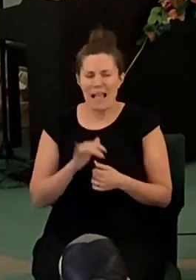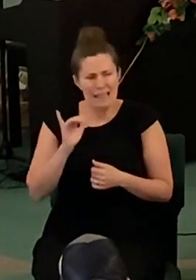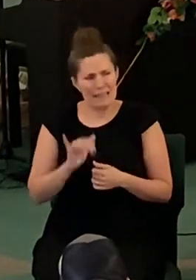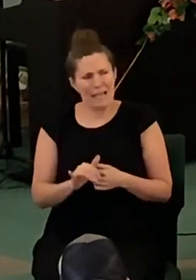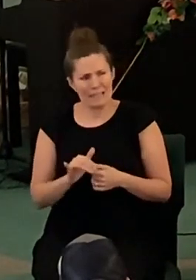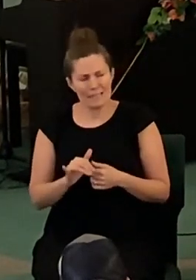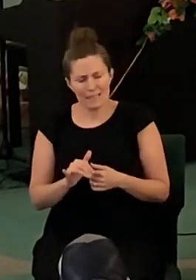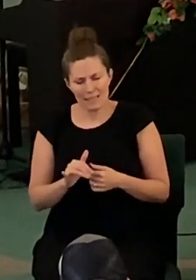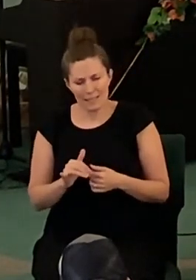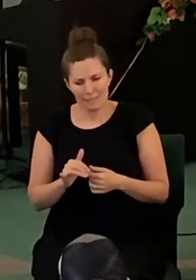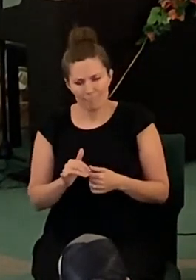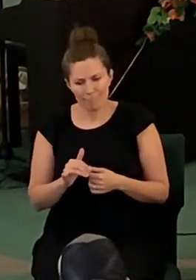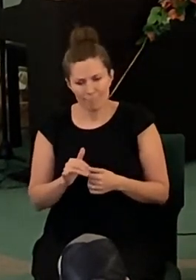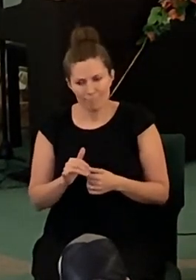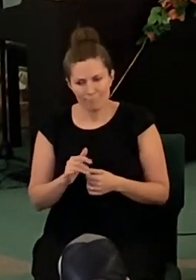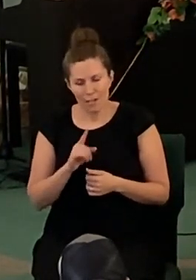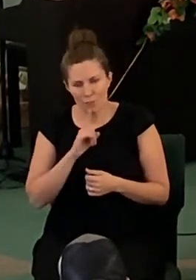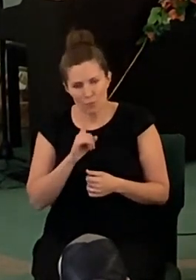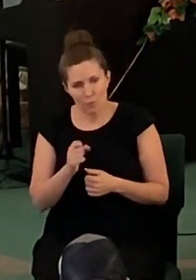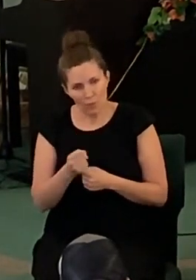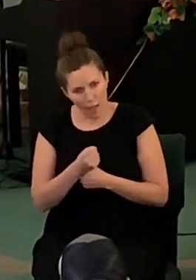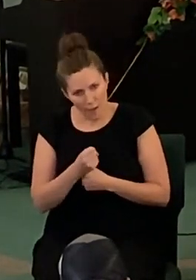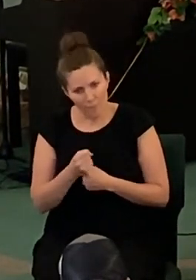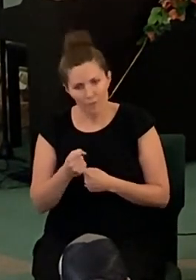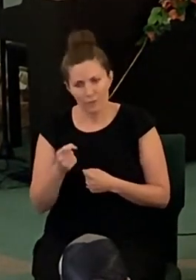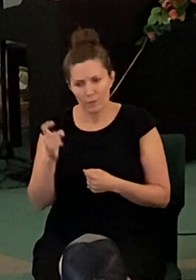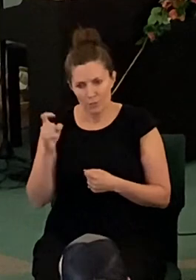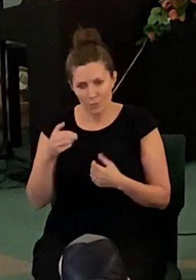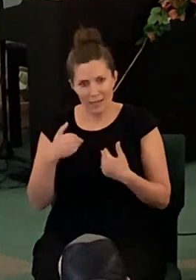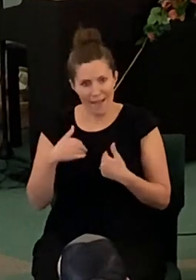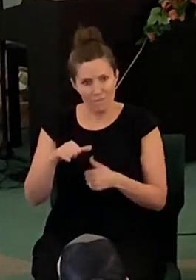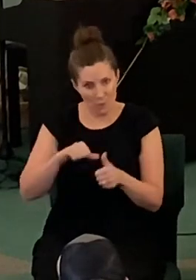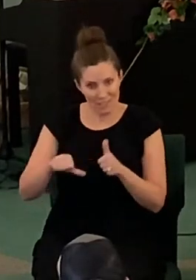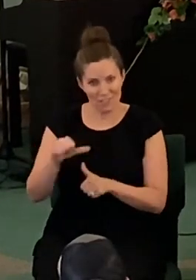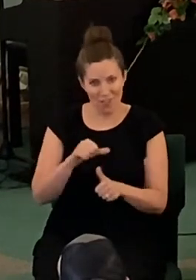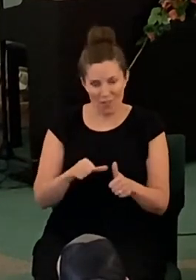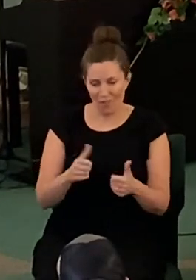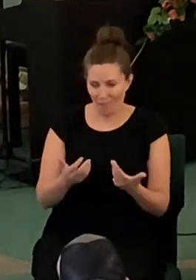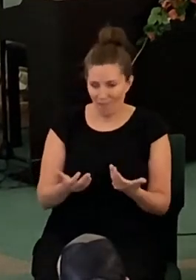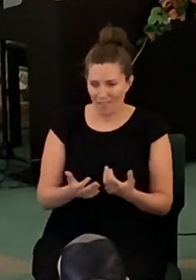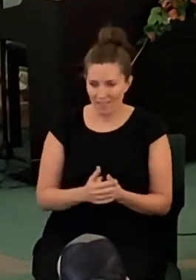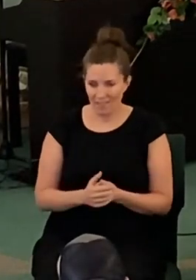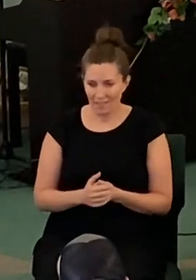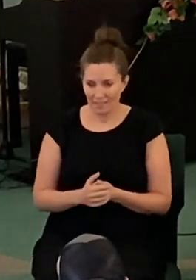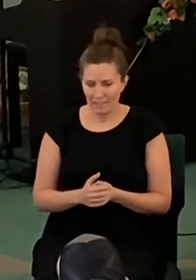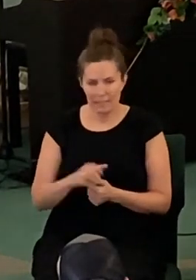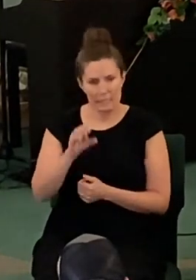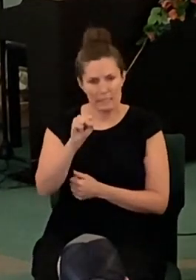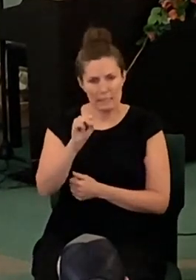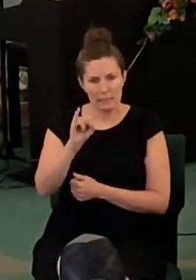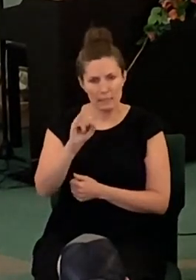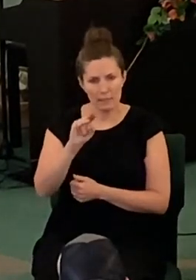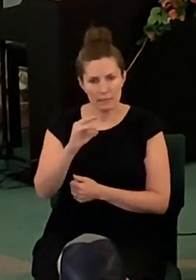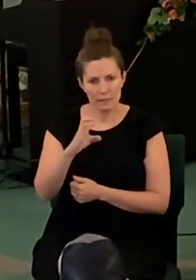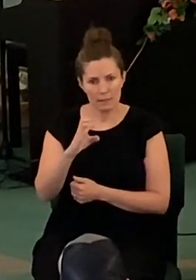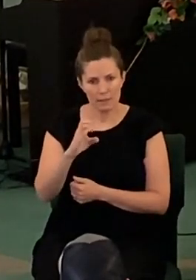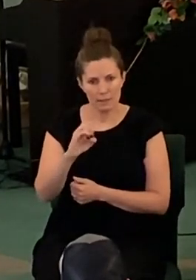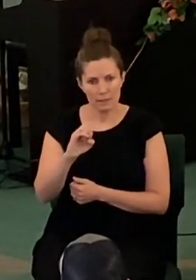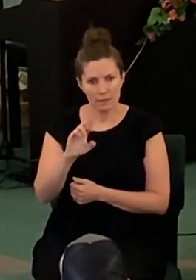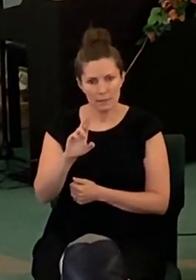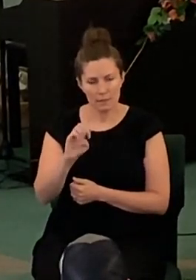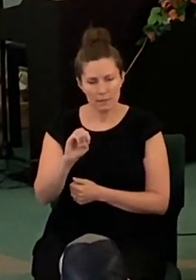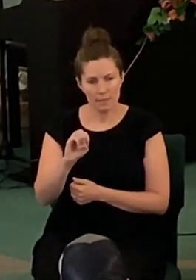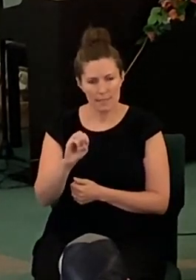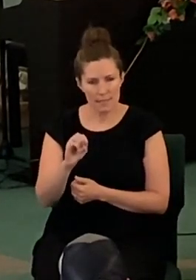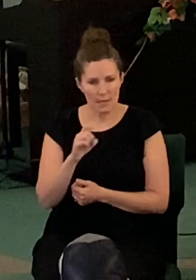should have for each other that Peter describes for them. And this wasn't a new command. Jesus